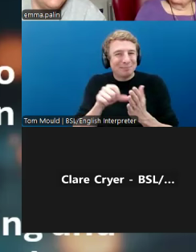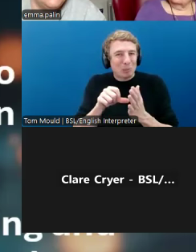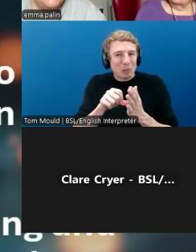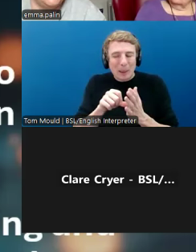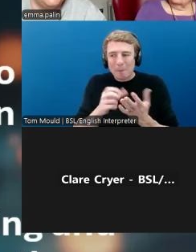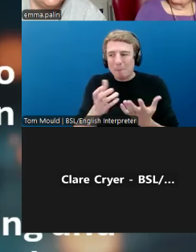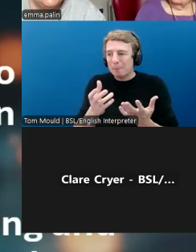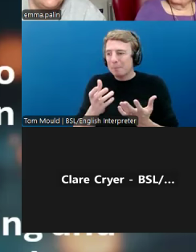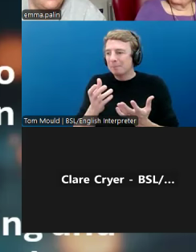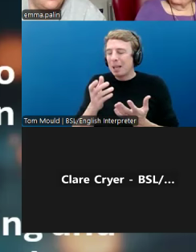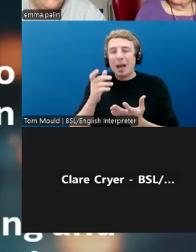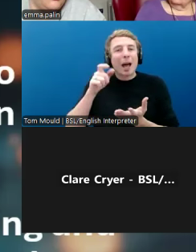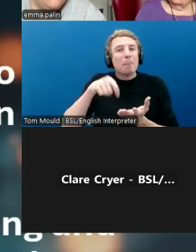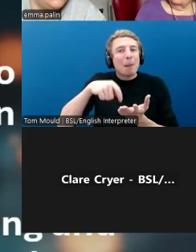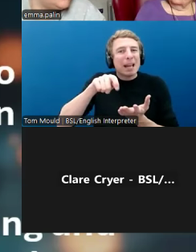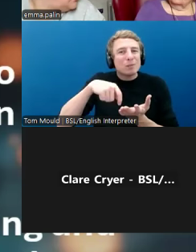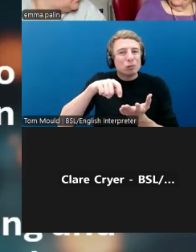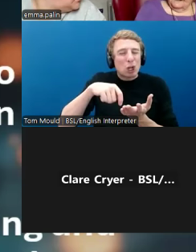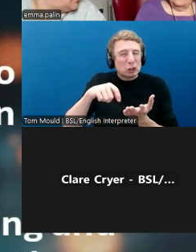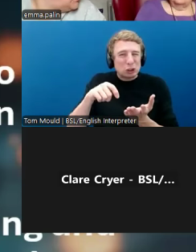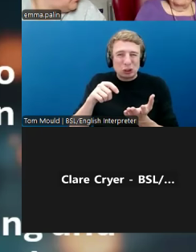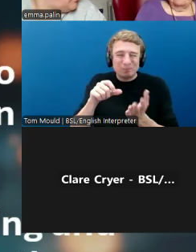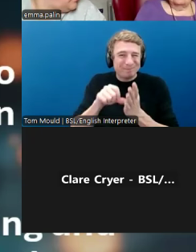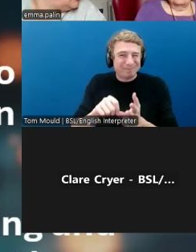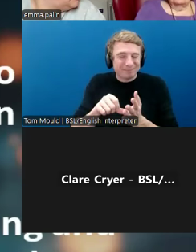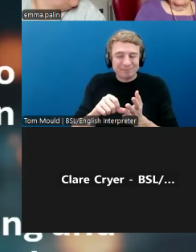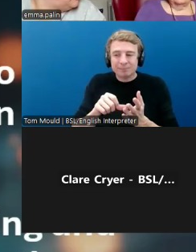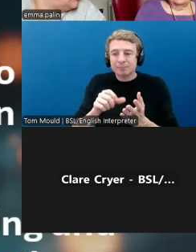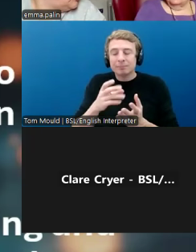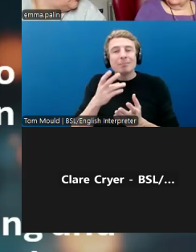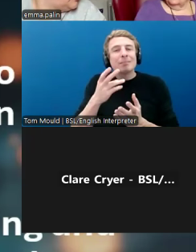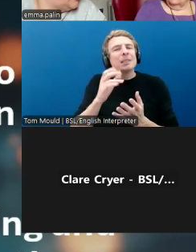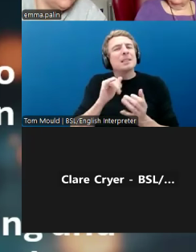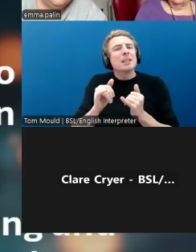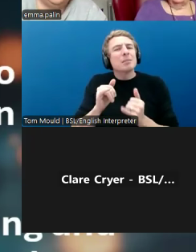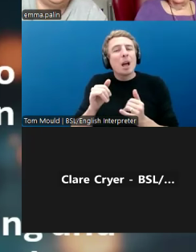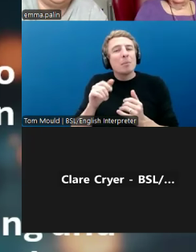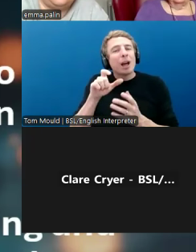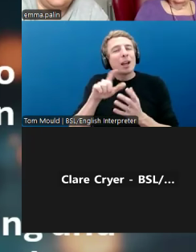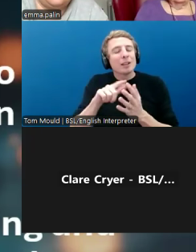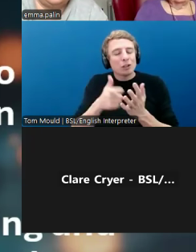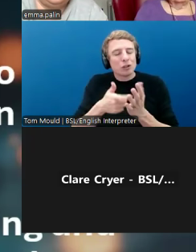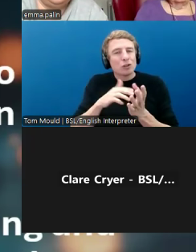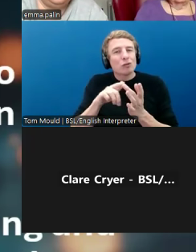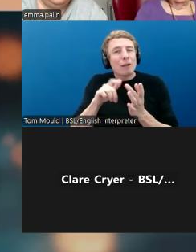about the textures of using things like ceramics. Do you agree?